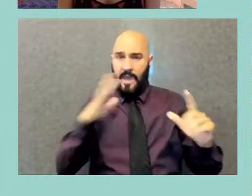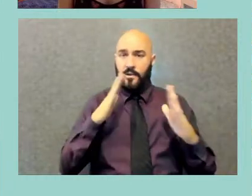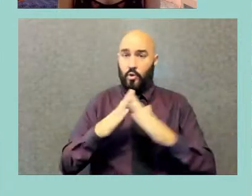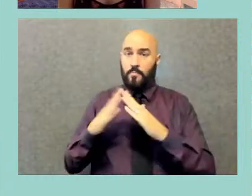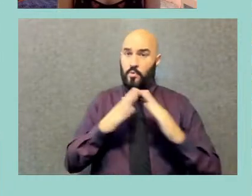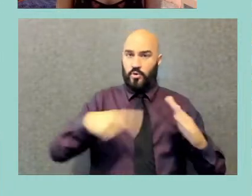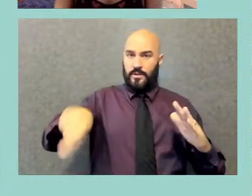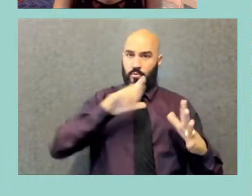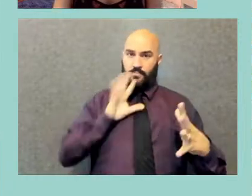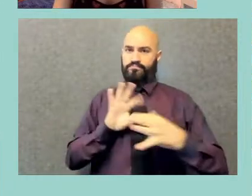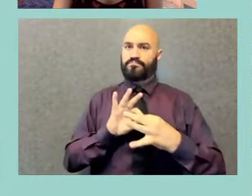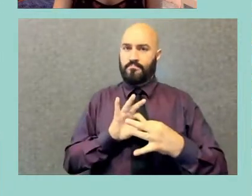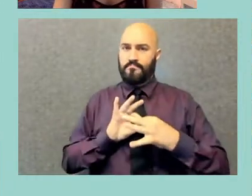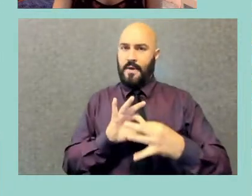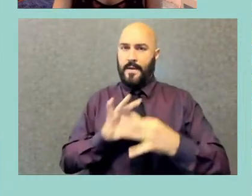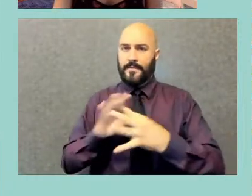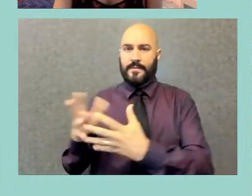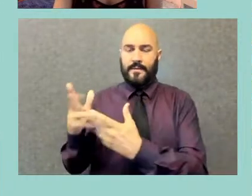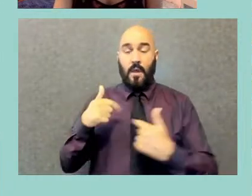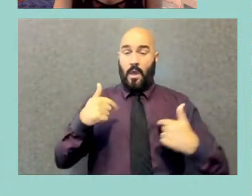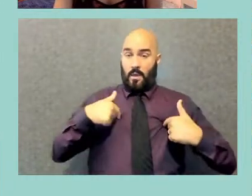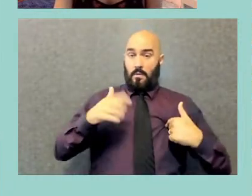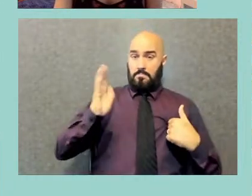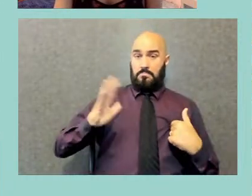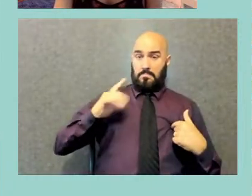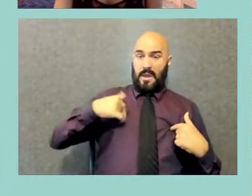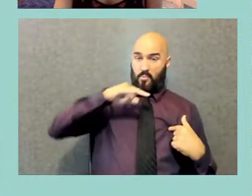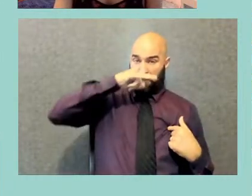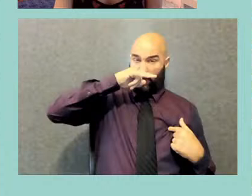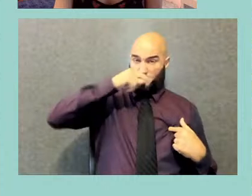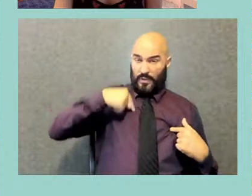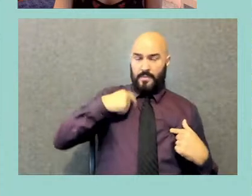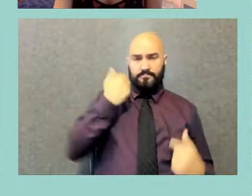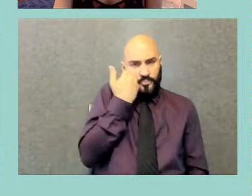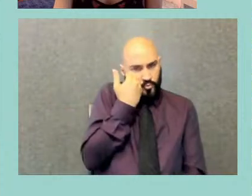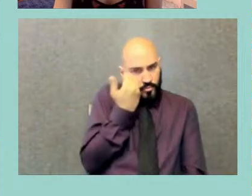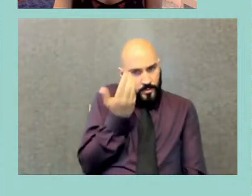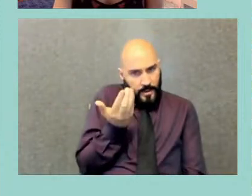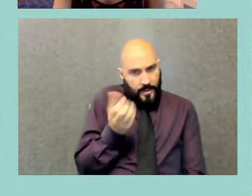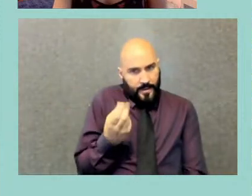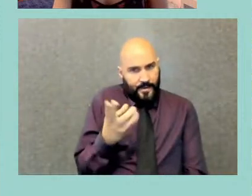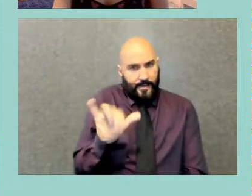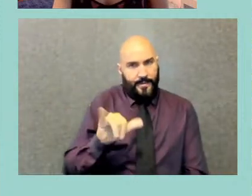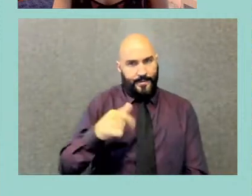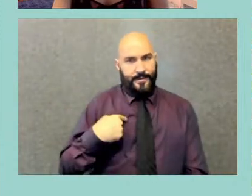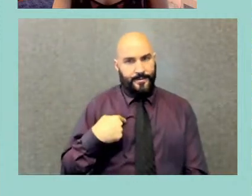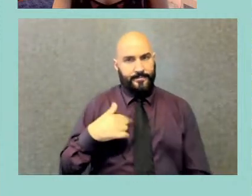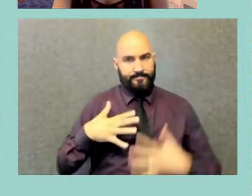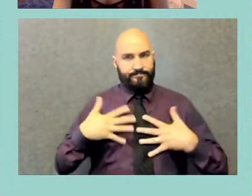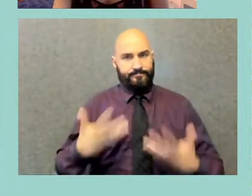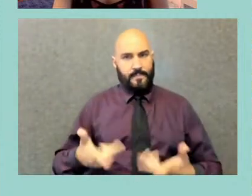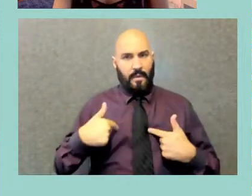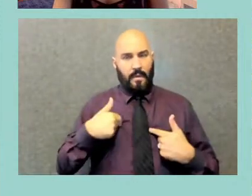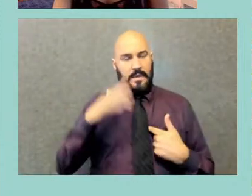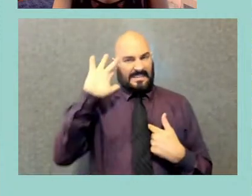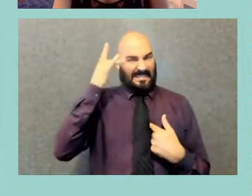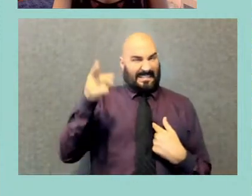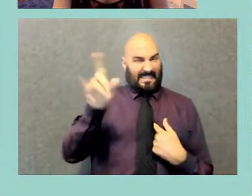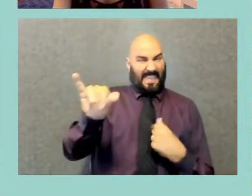as such, was dreading this weekend, where I envisioned that I would be